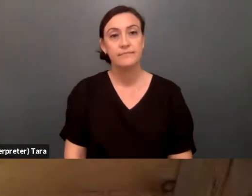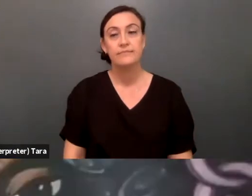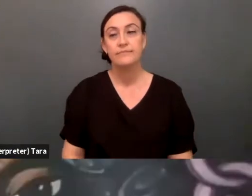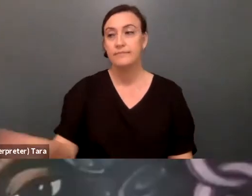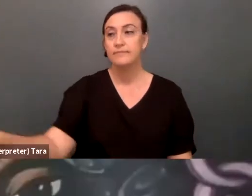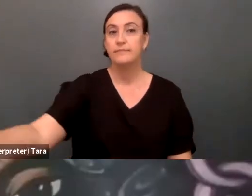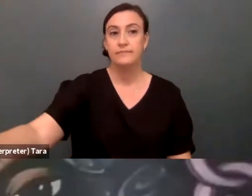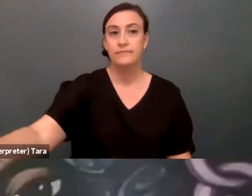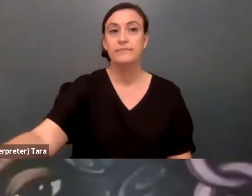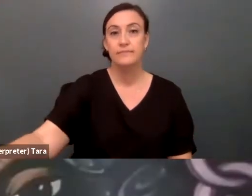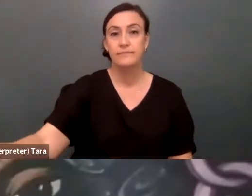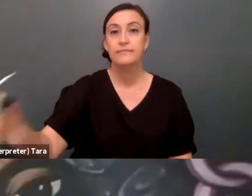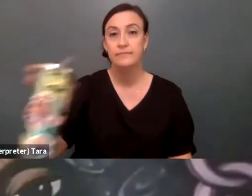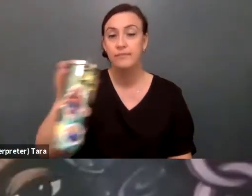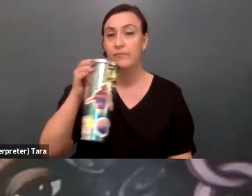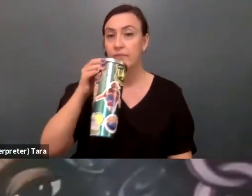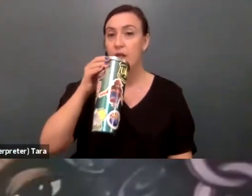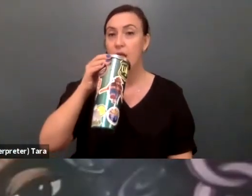Yeah, I think